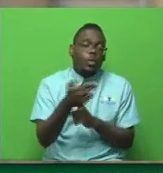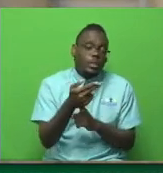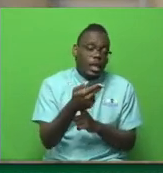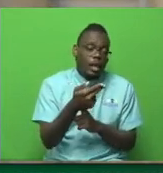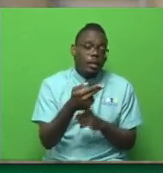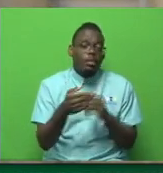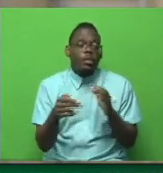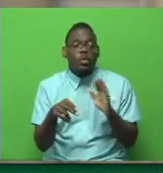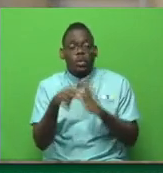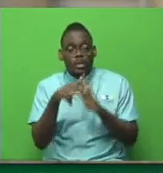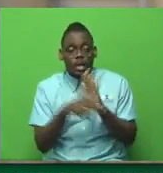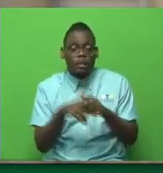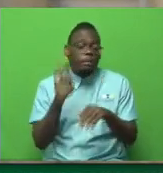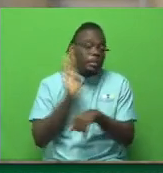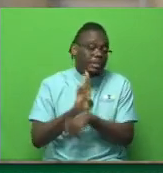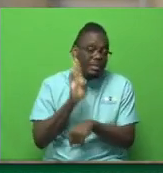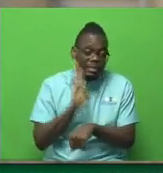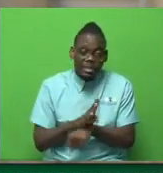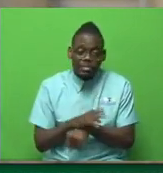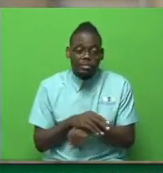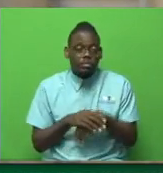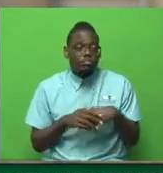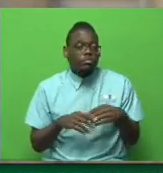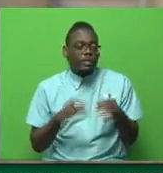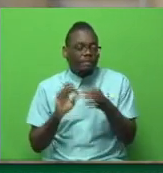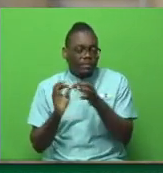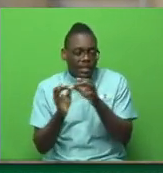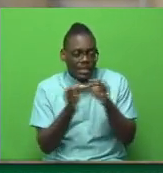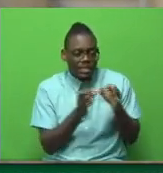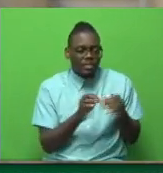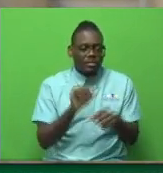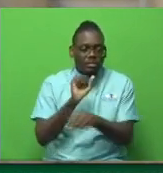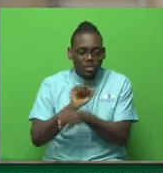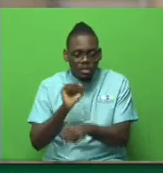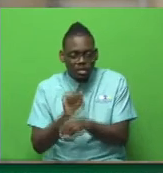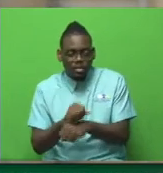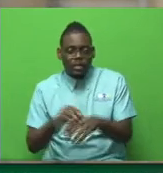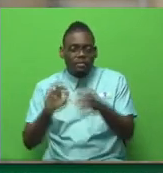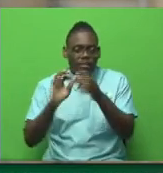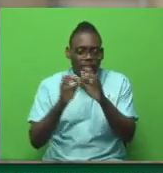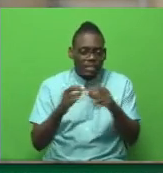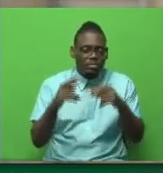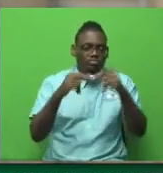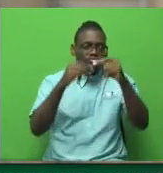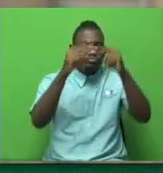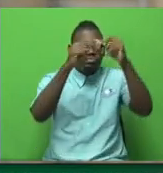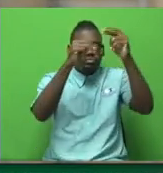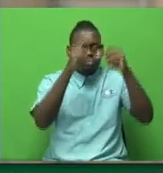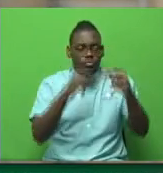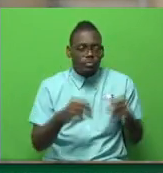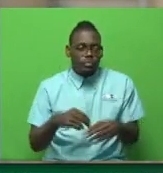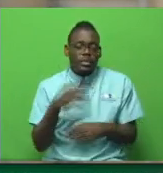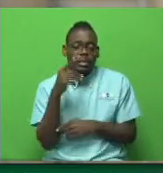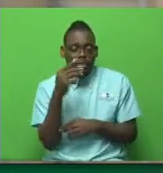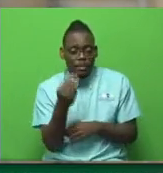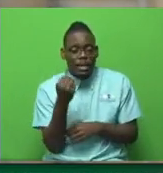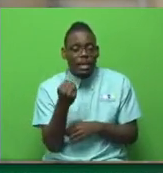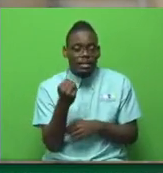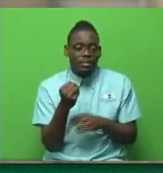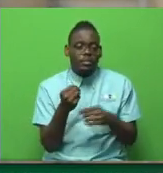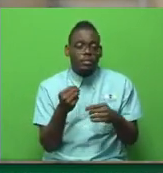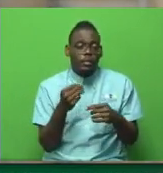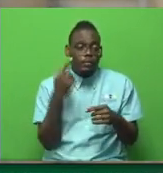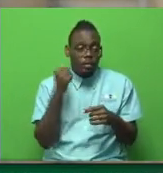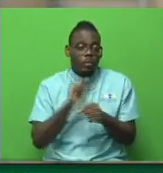and upgrade Works via it's a bigger tourism accommodation relief and 4 million tourism covered relief Grant allocated